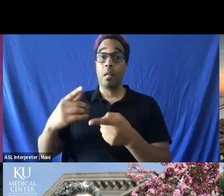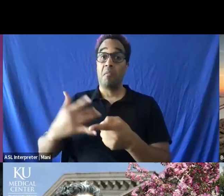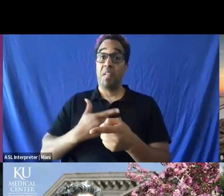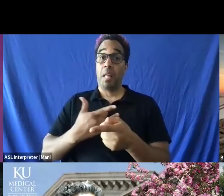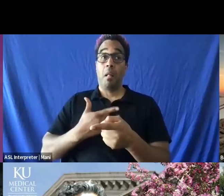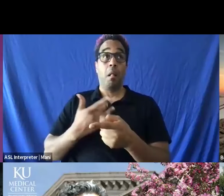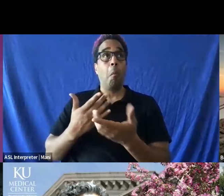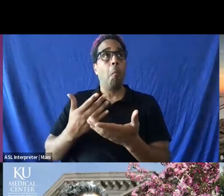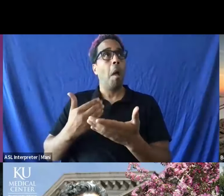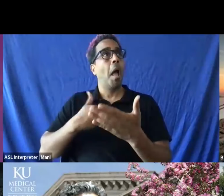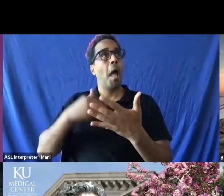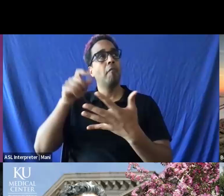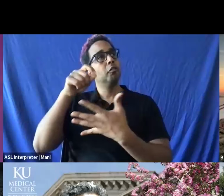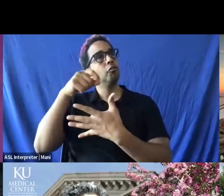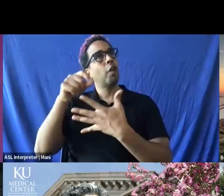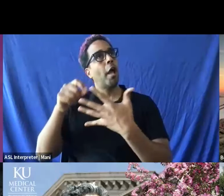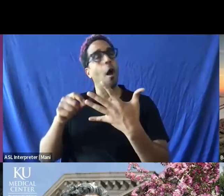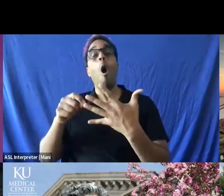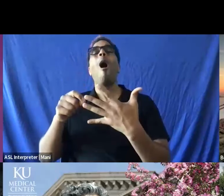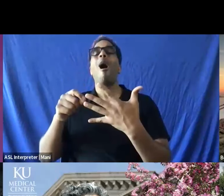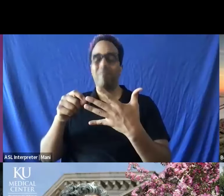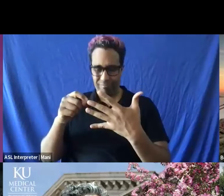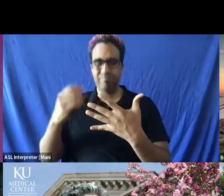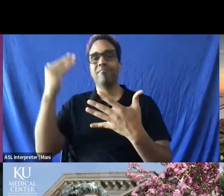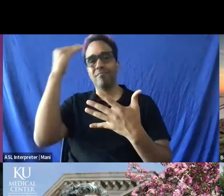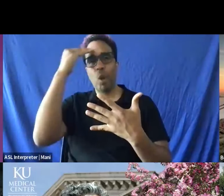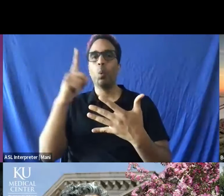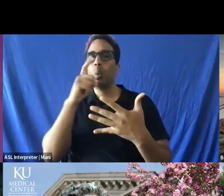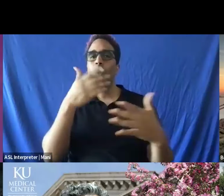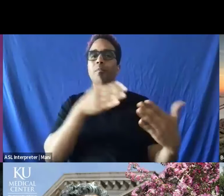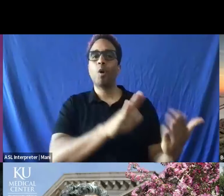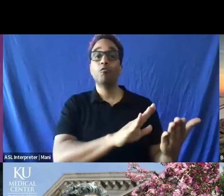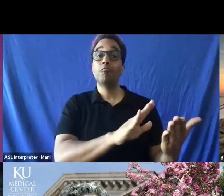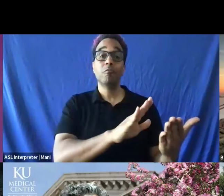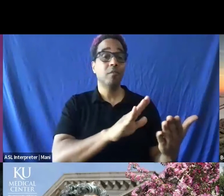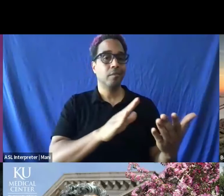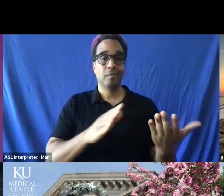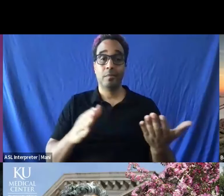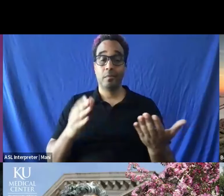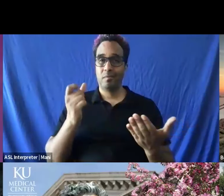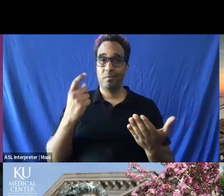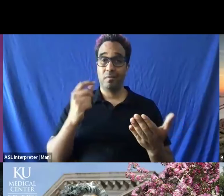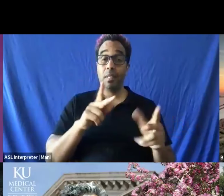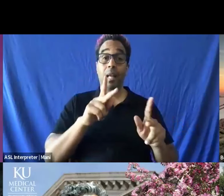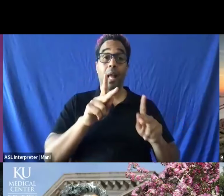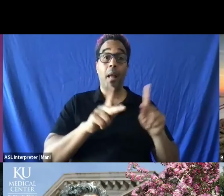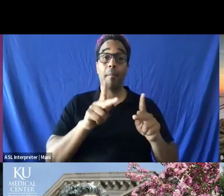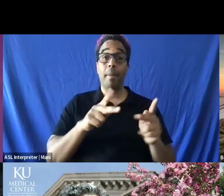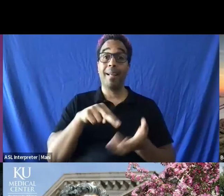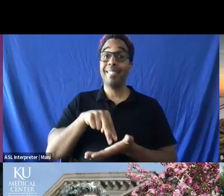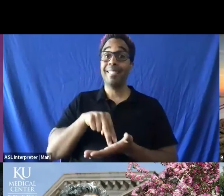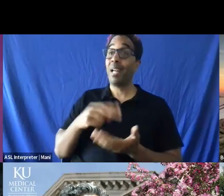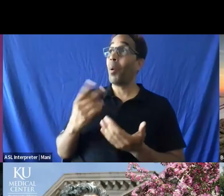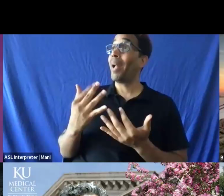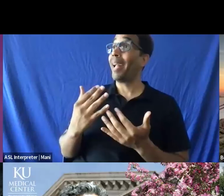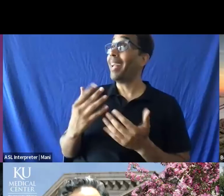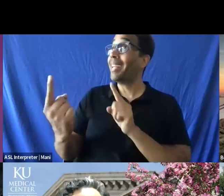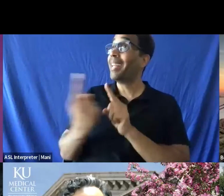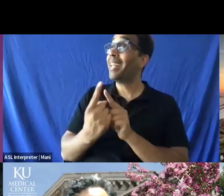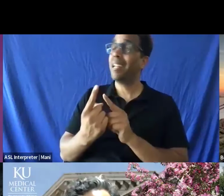through to figure out who you need to talk to. And groups don't simply appear on the horizon waiting for you to go out and meet